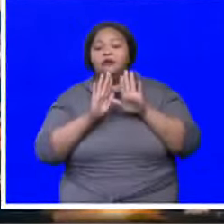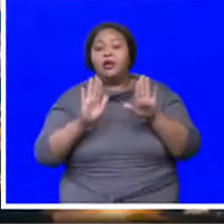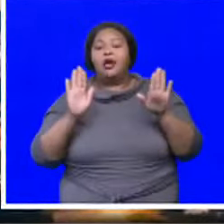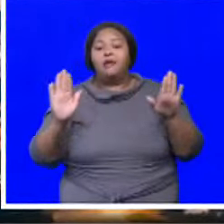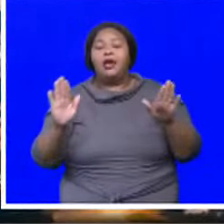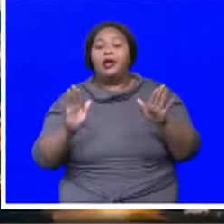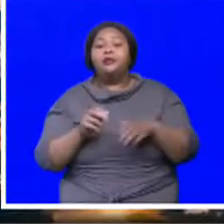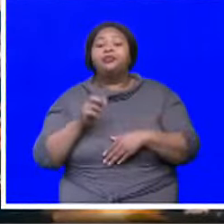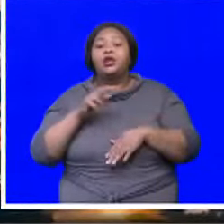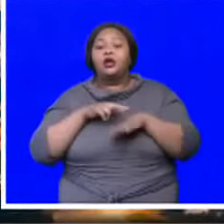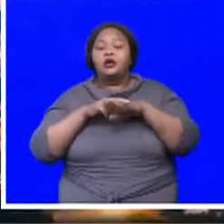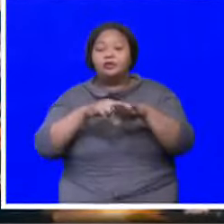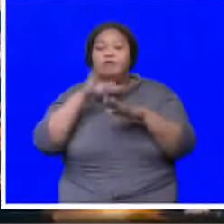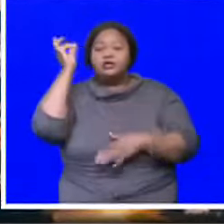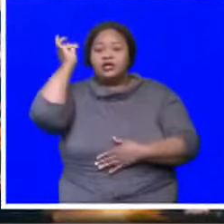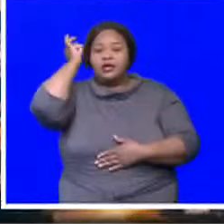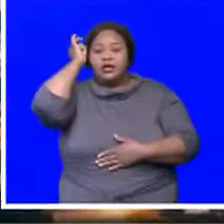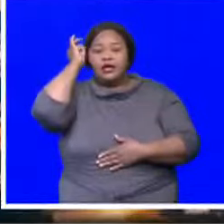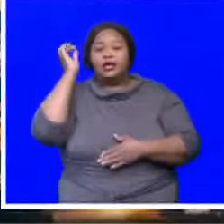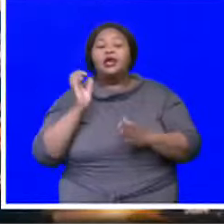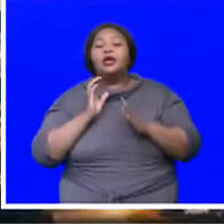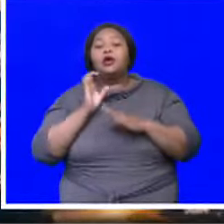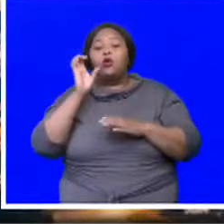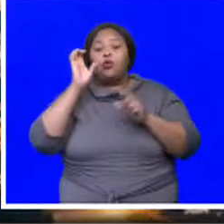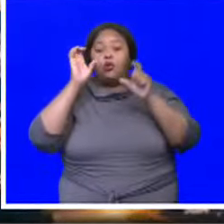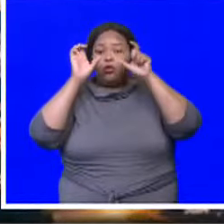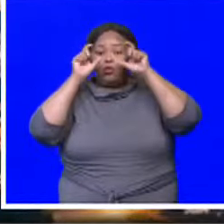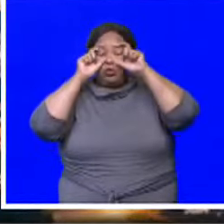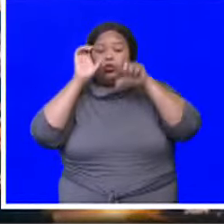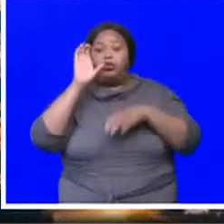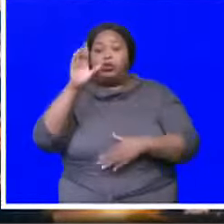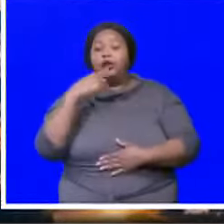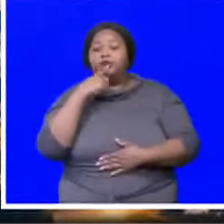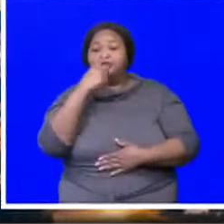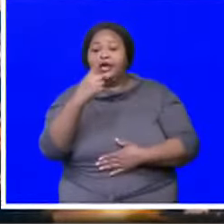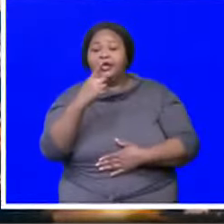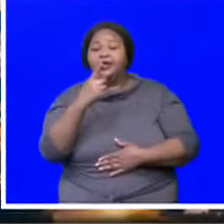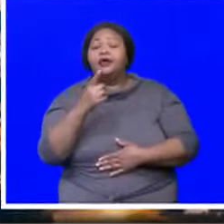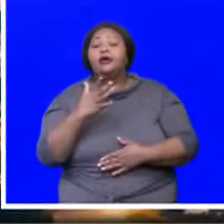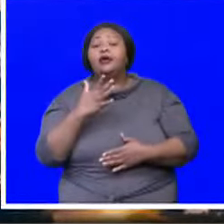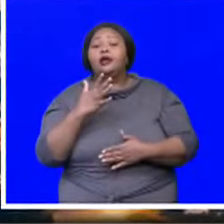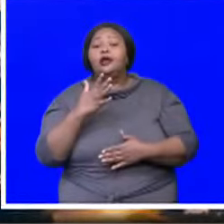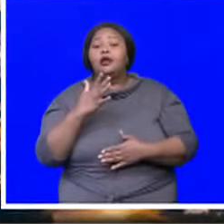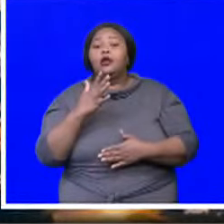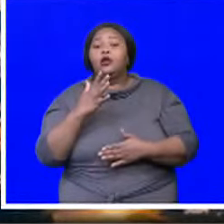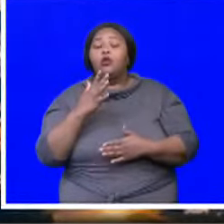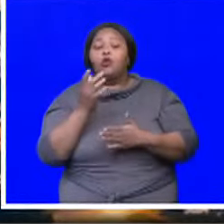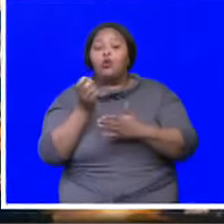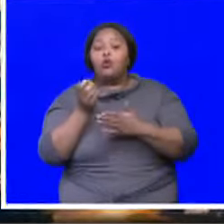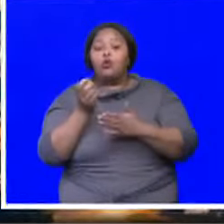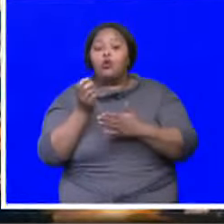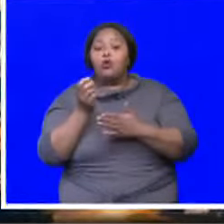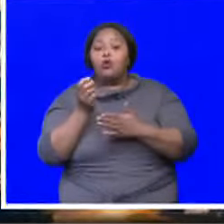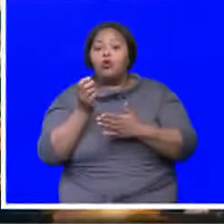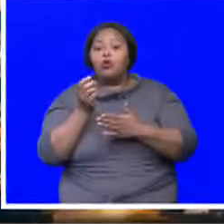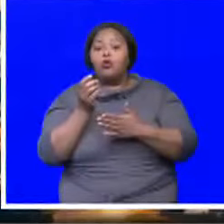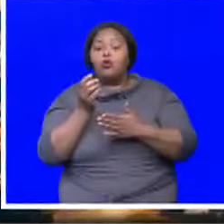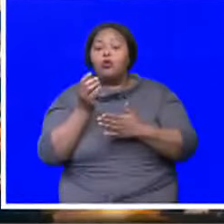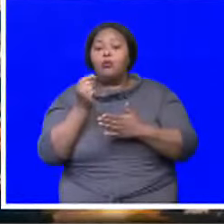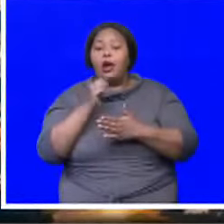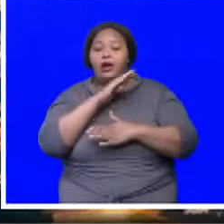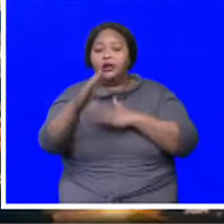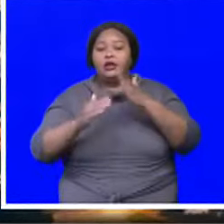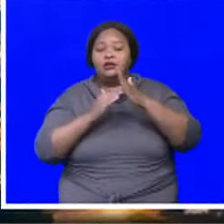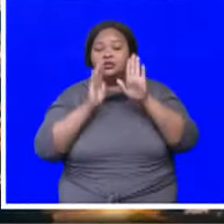Majesty, who was represented by the Prime Minister Cleopas Dlamini, says documenting the history of the country's currency will be of benefit